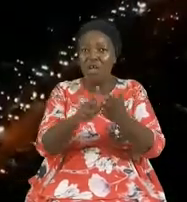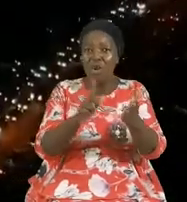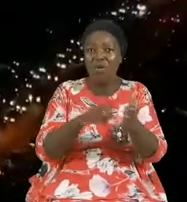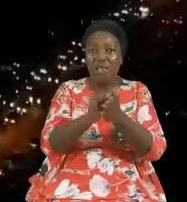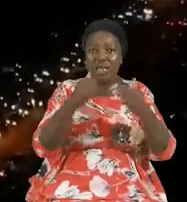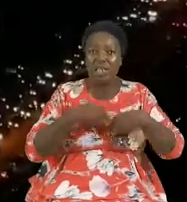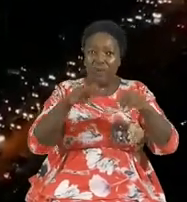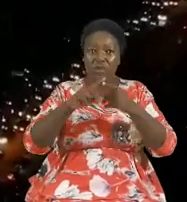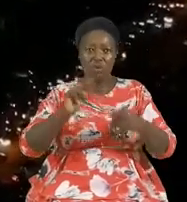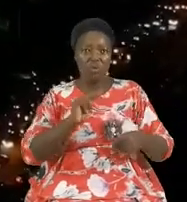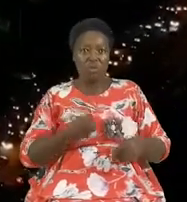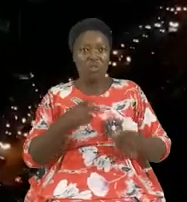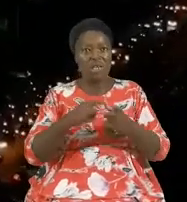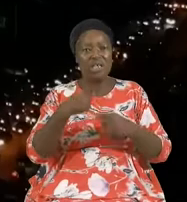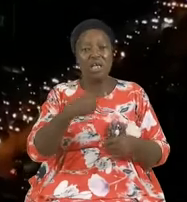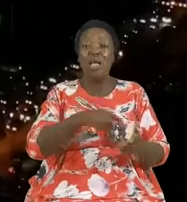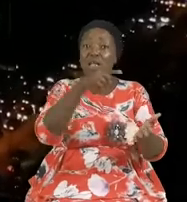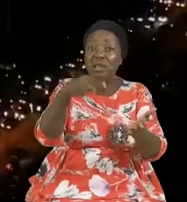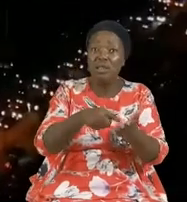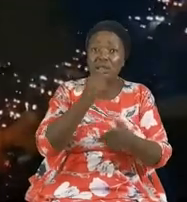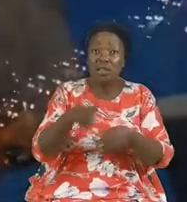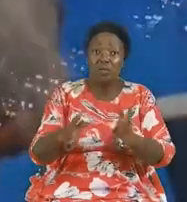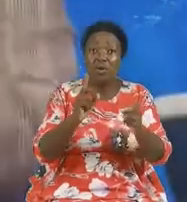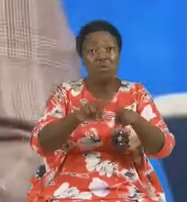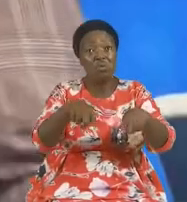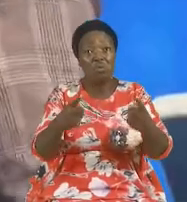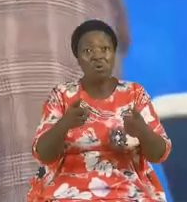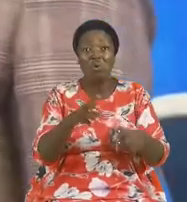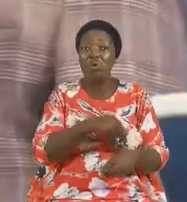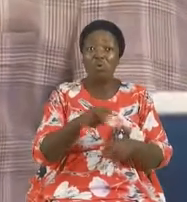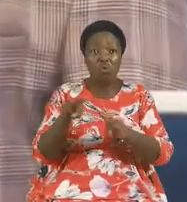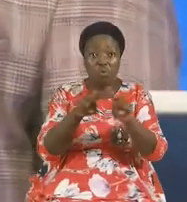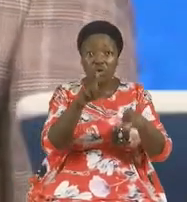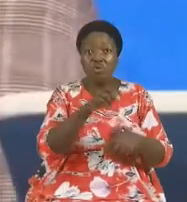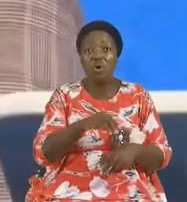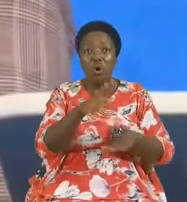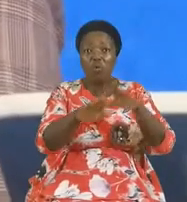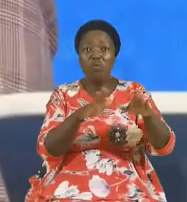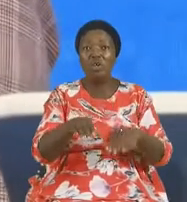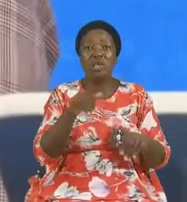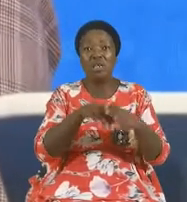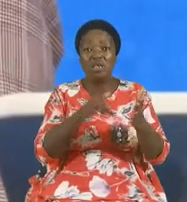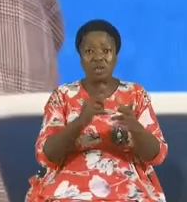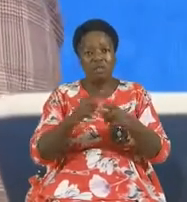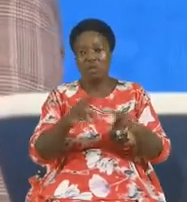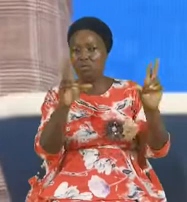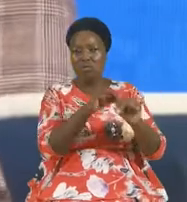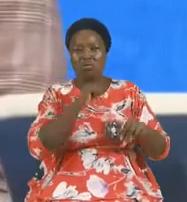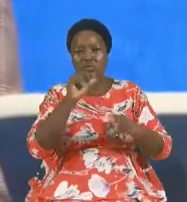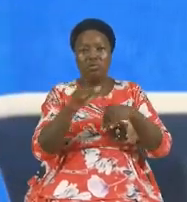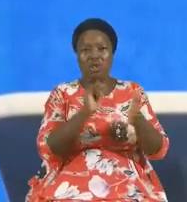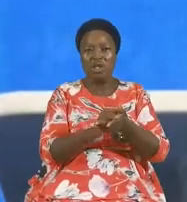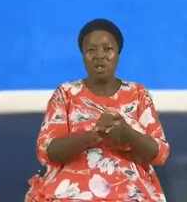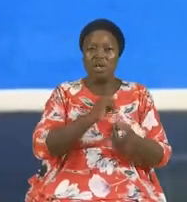the principles of the word, and the law that he has given us, he said, this is the way to go, walk